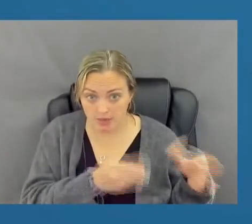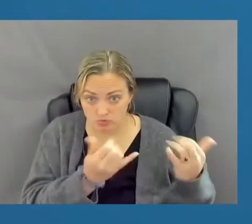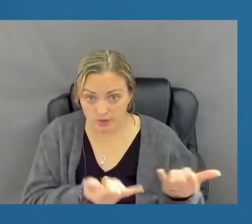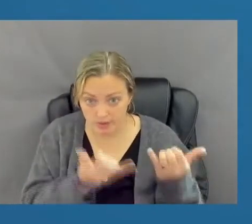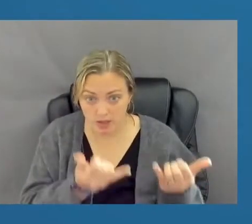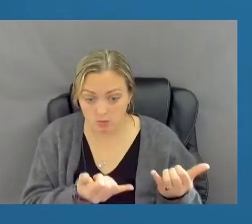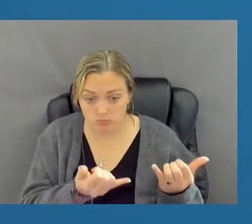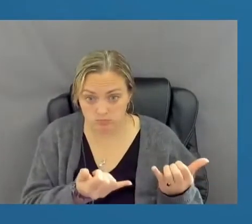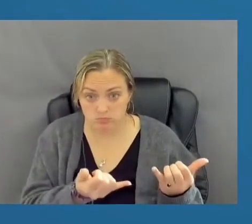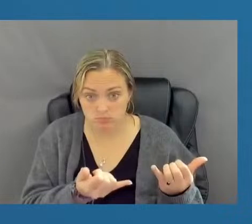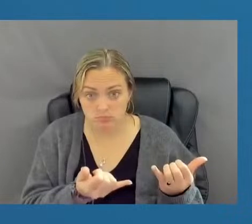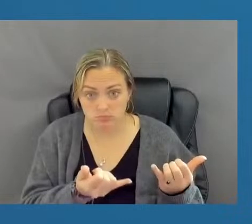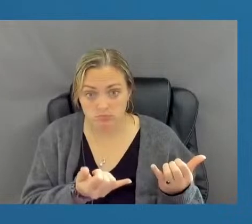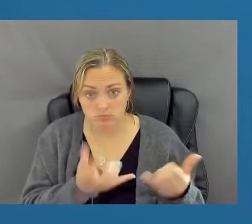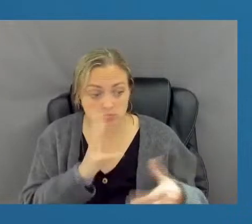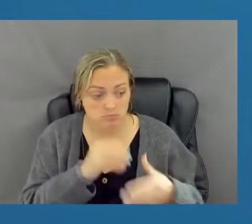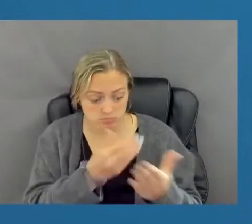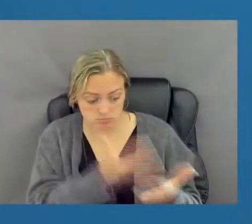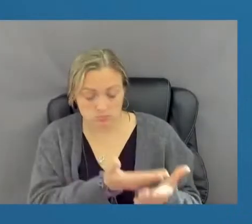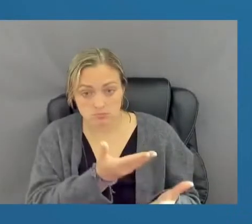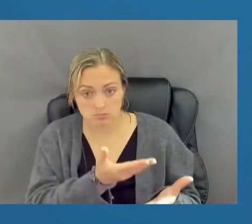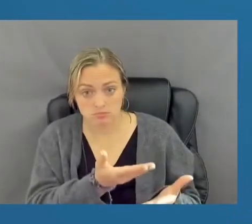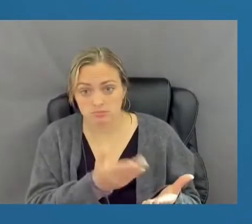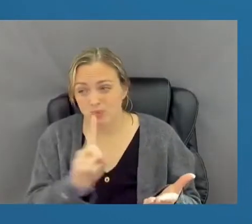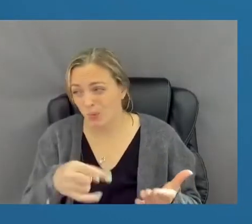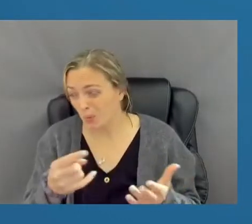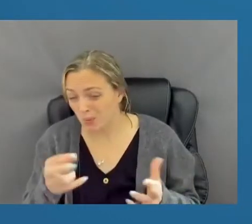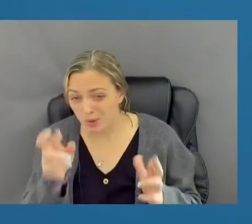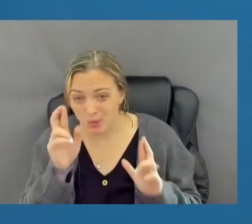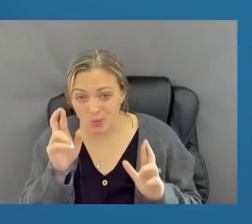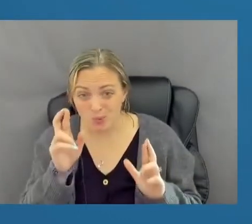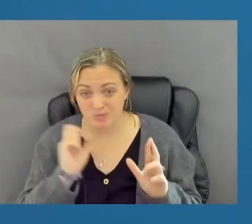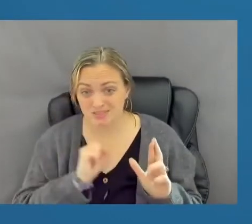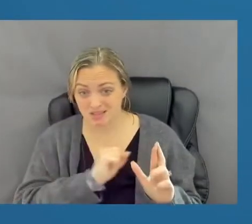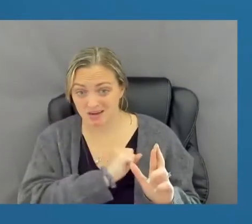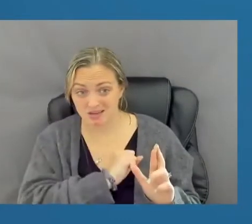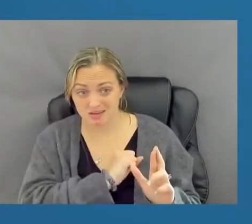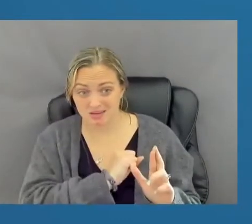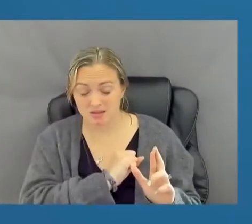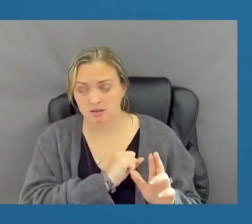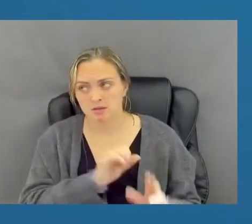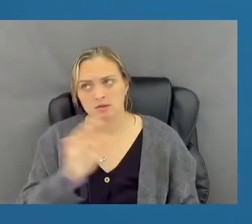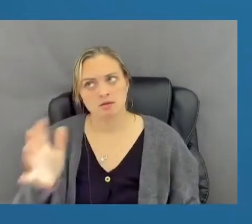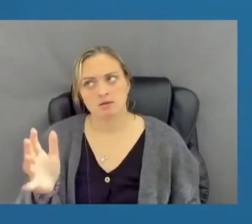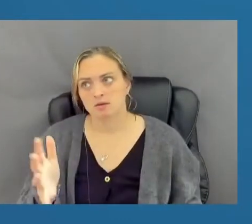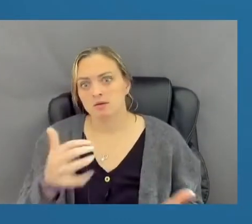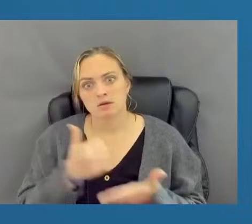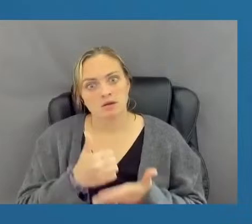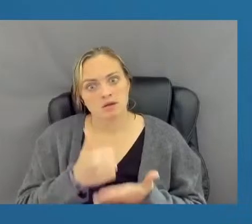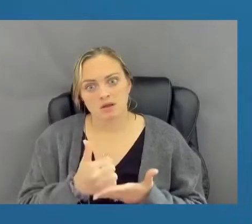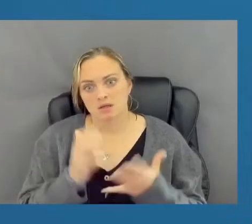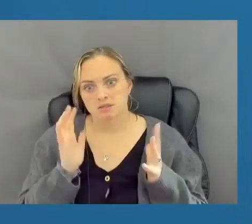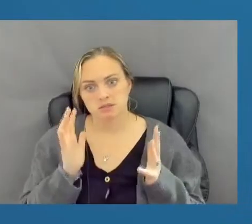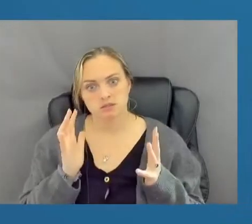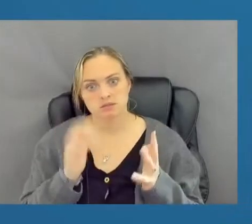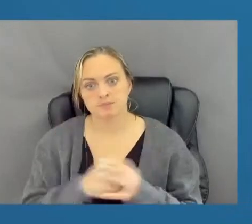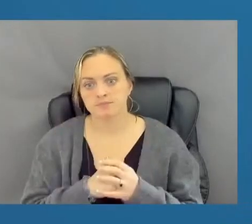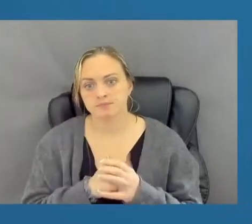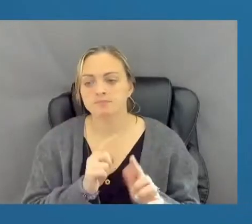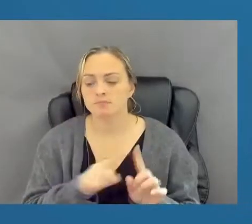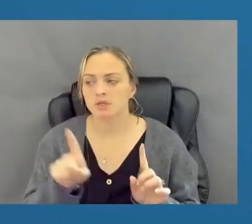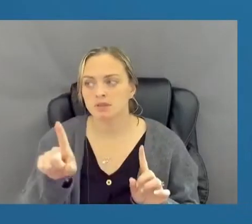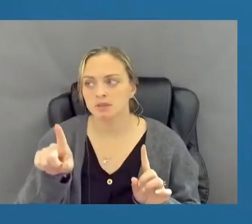now. And our only hope is the Senate. Heaven help us. But they must